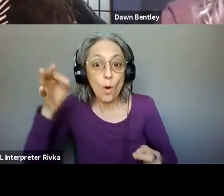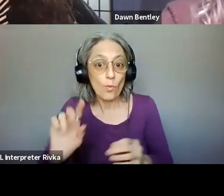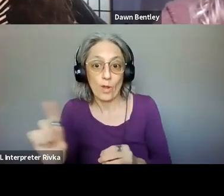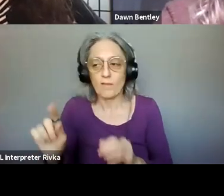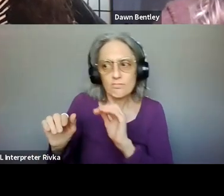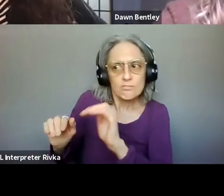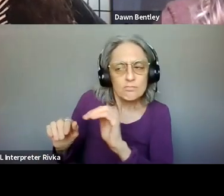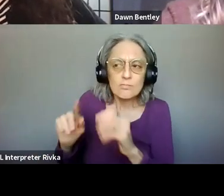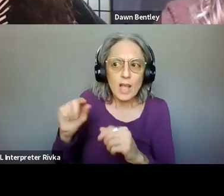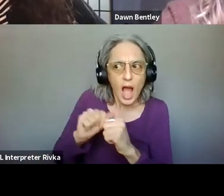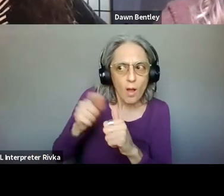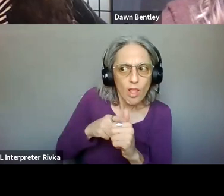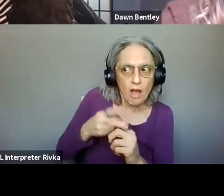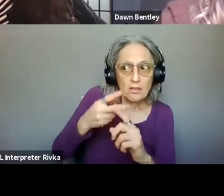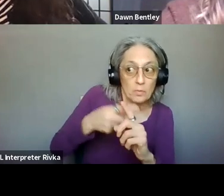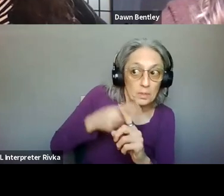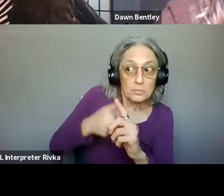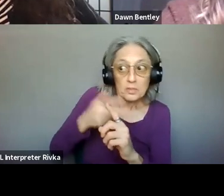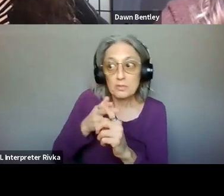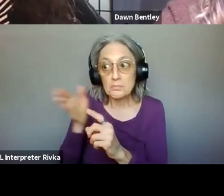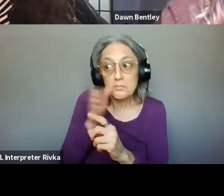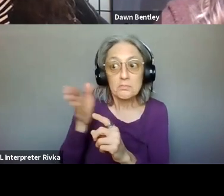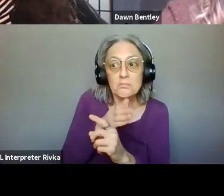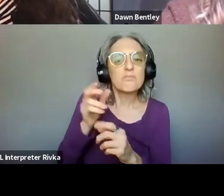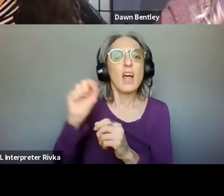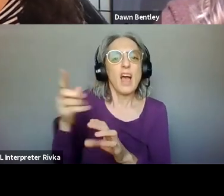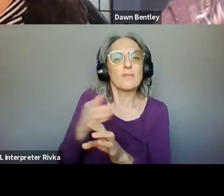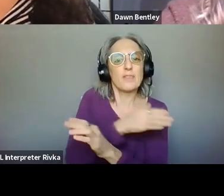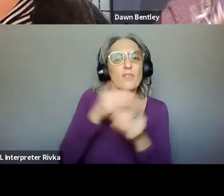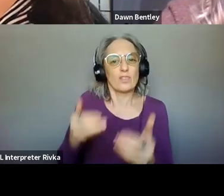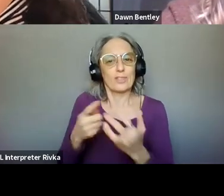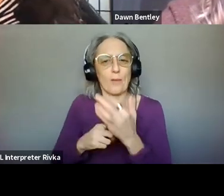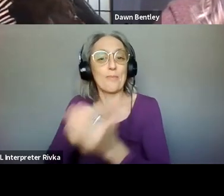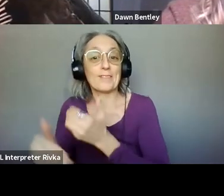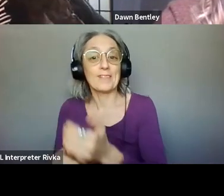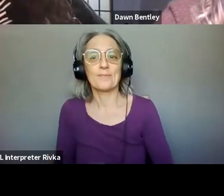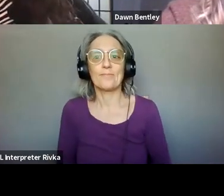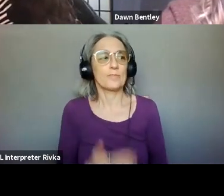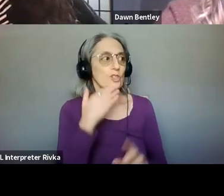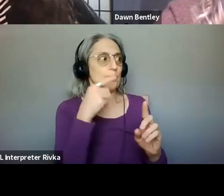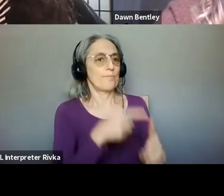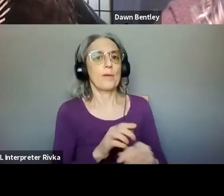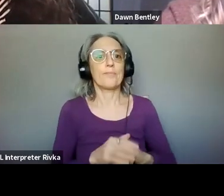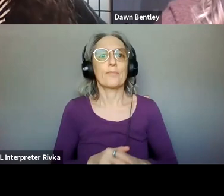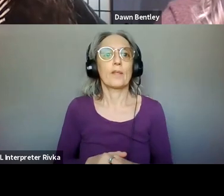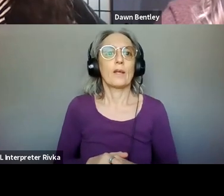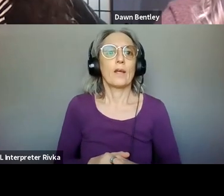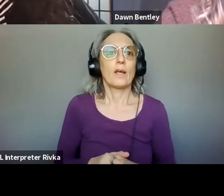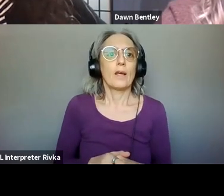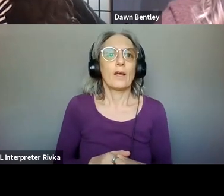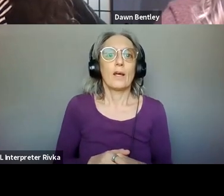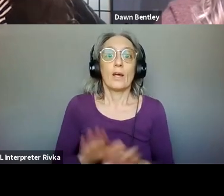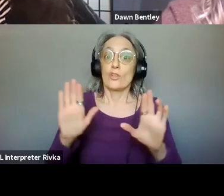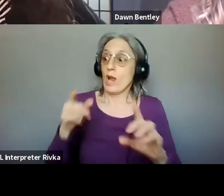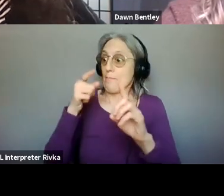timeline is going to look like for you and your family potentially. That's very true. Thank you. Great points from both of you. Thank you. So what